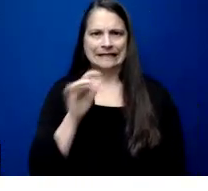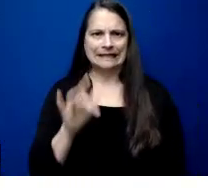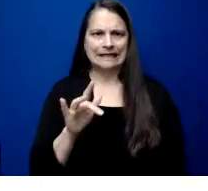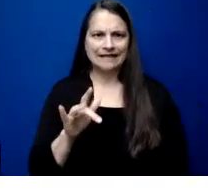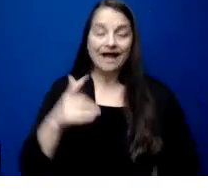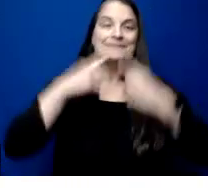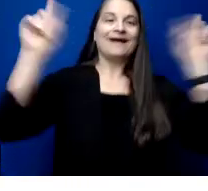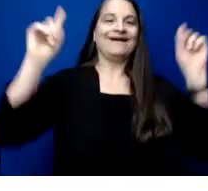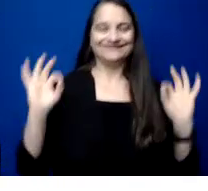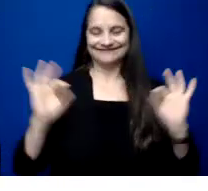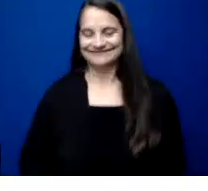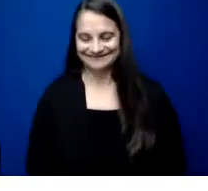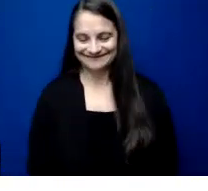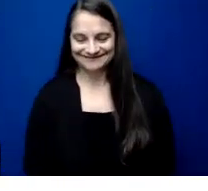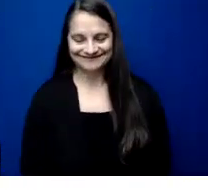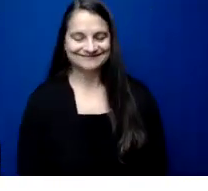There we go.